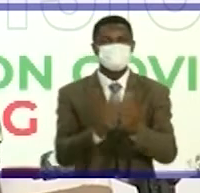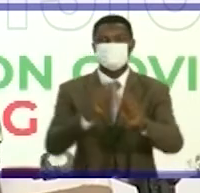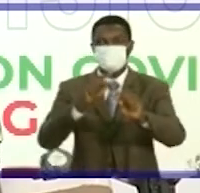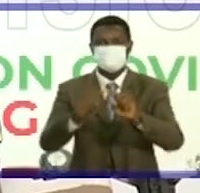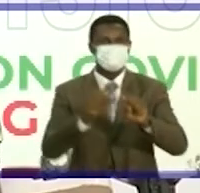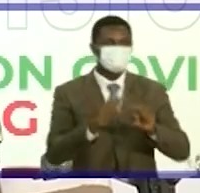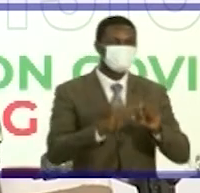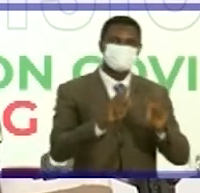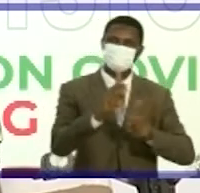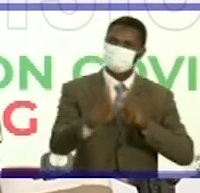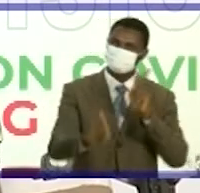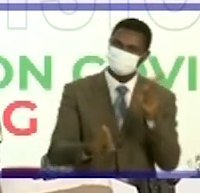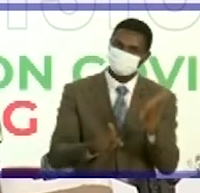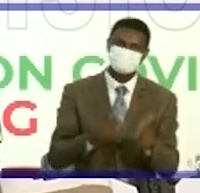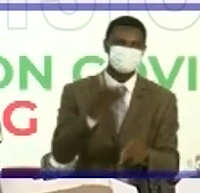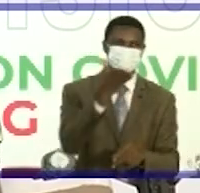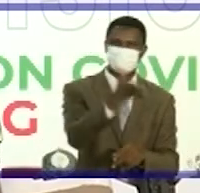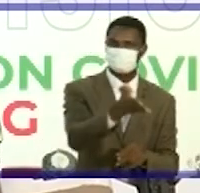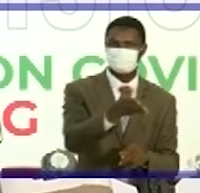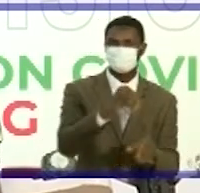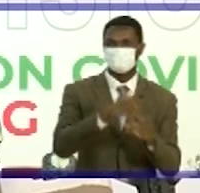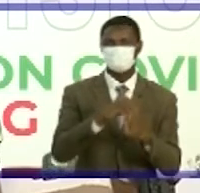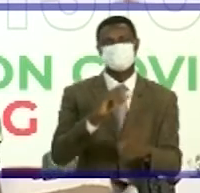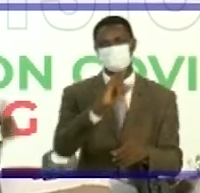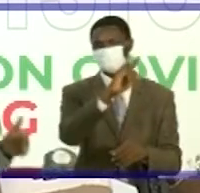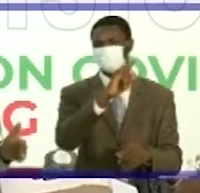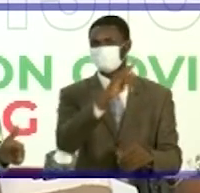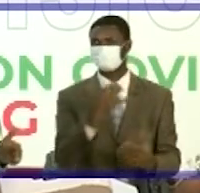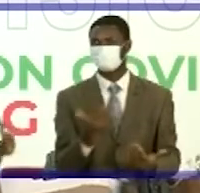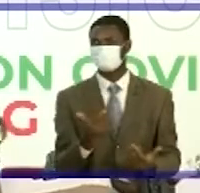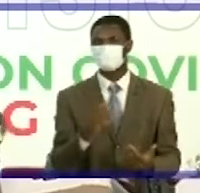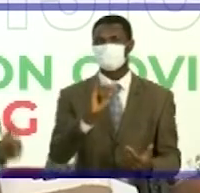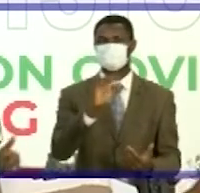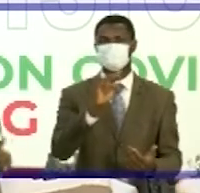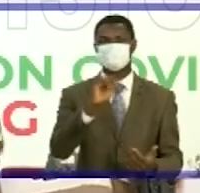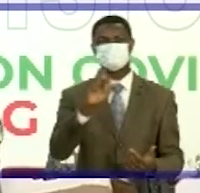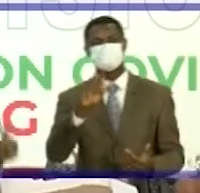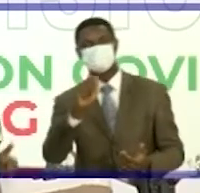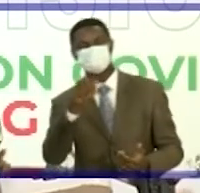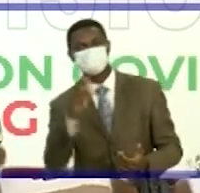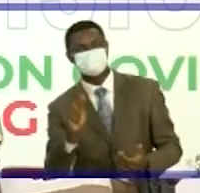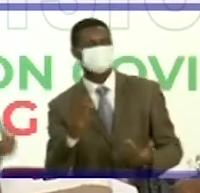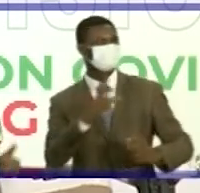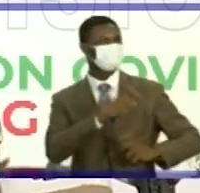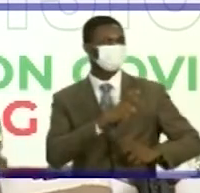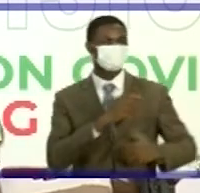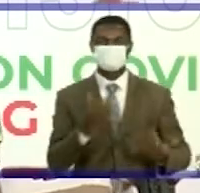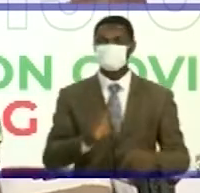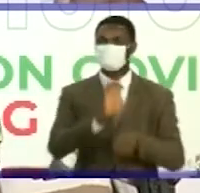people in there in the airports. You've got immigration, you've got police, you've got customs, you've got civil